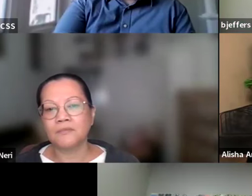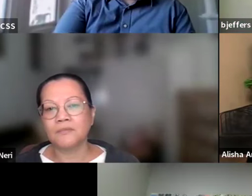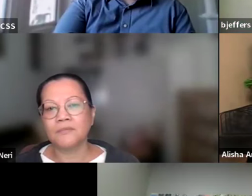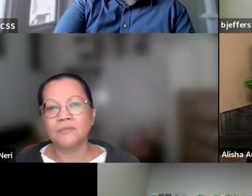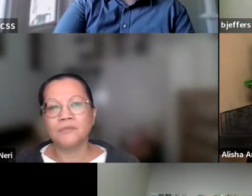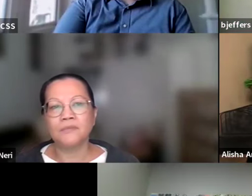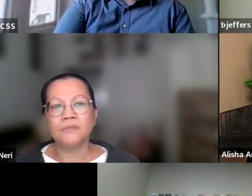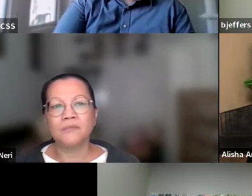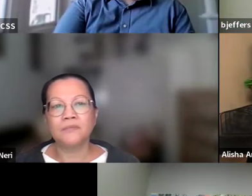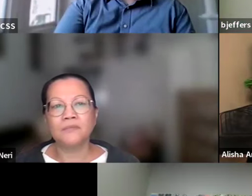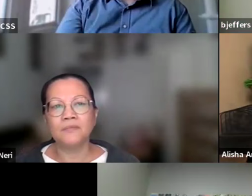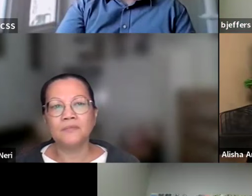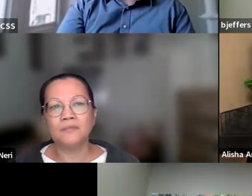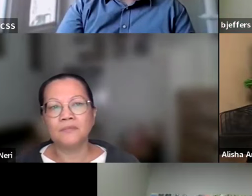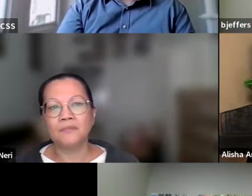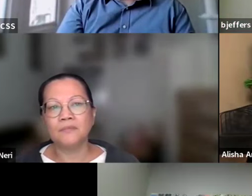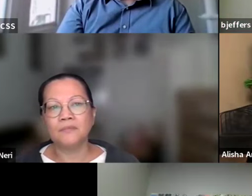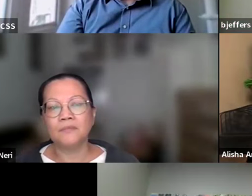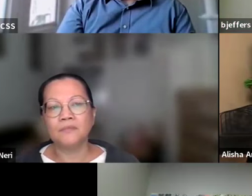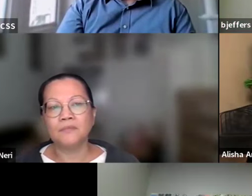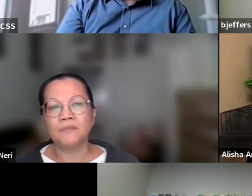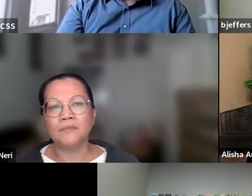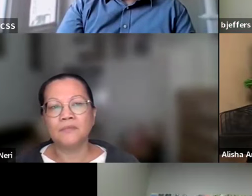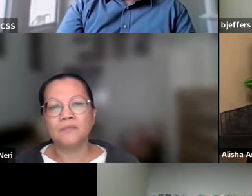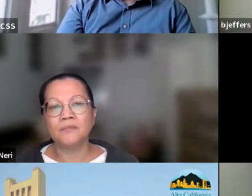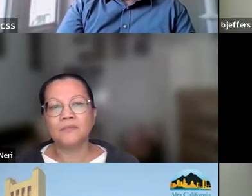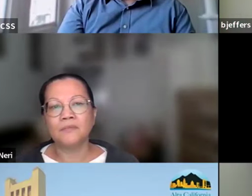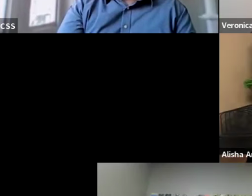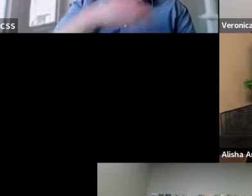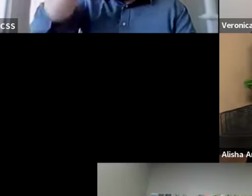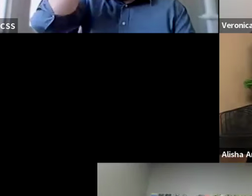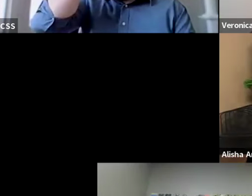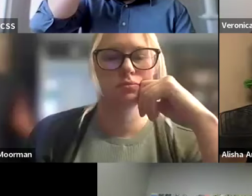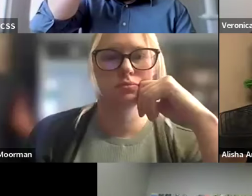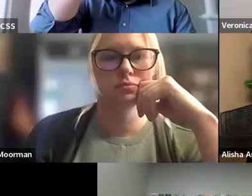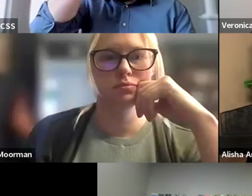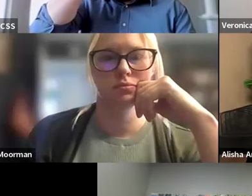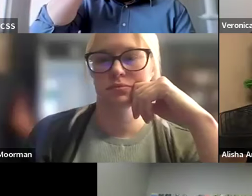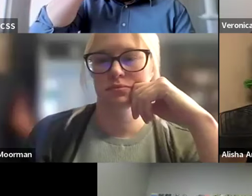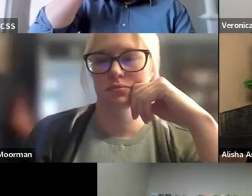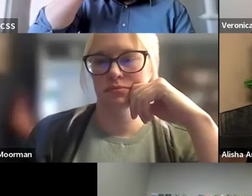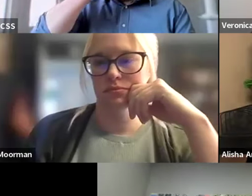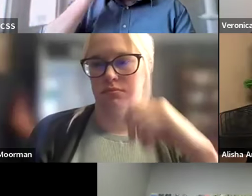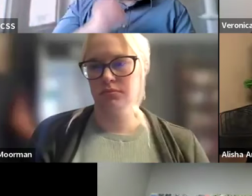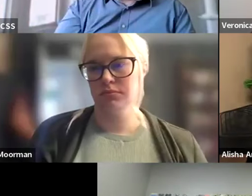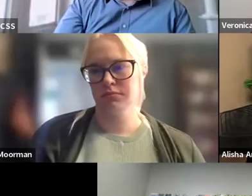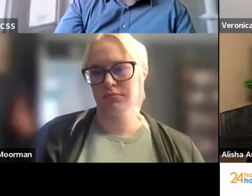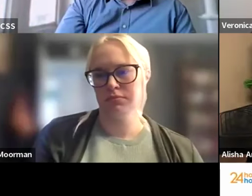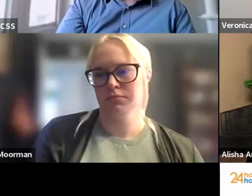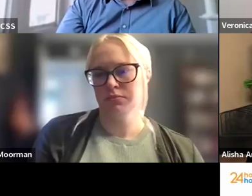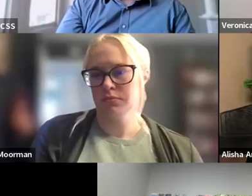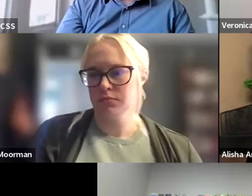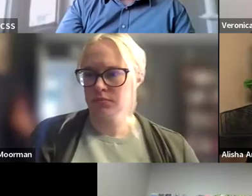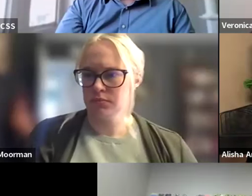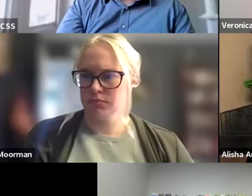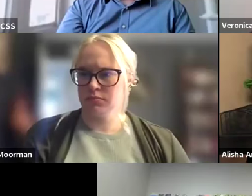meetings that the department put on related to this. I wonder, and Eric, I'd love to put you on the spot about stuff, but I wonder if you would mind giving